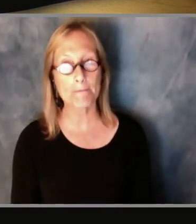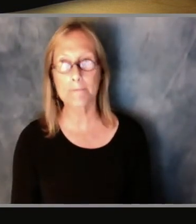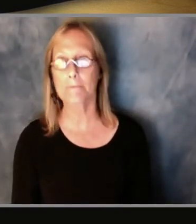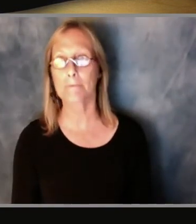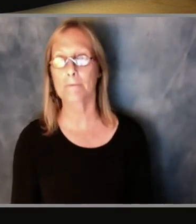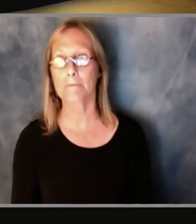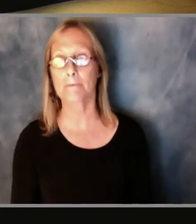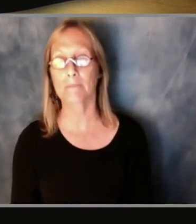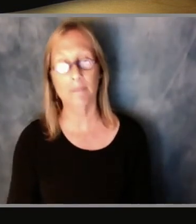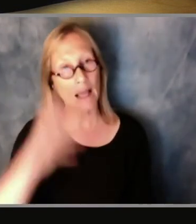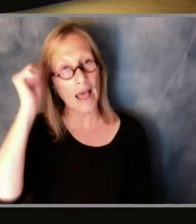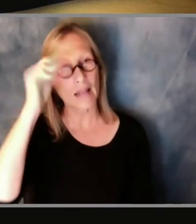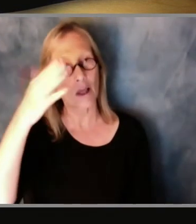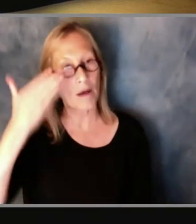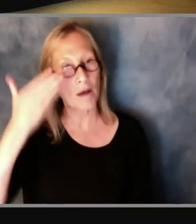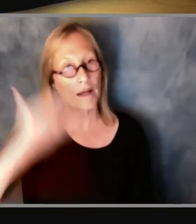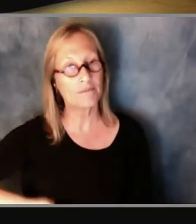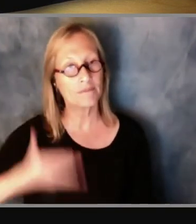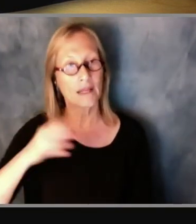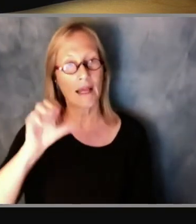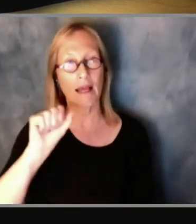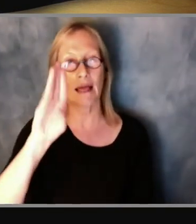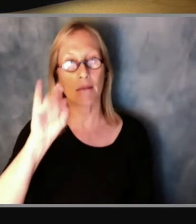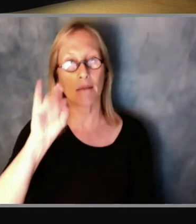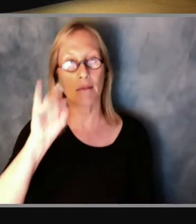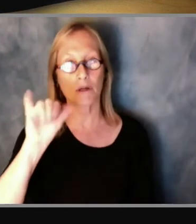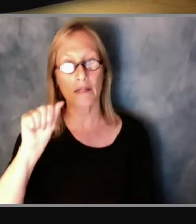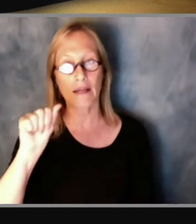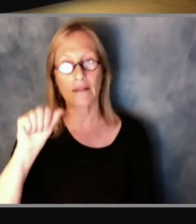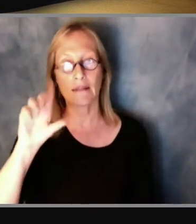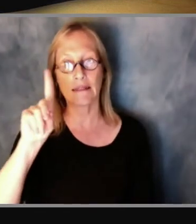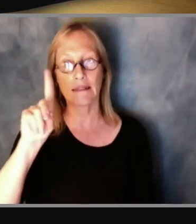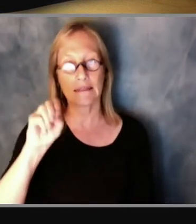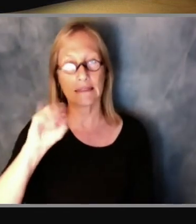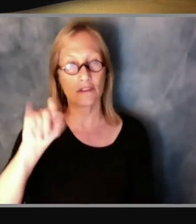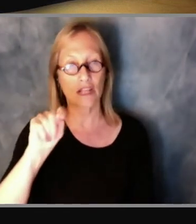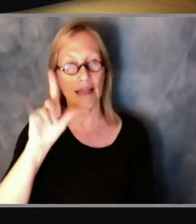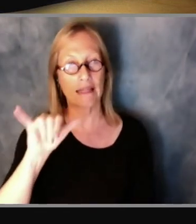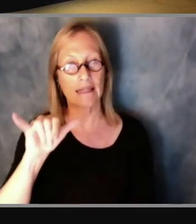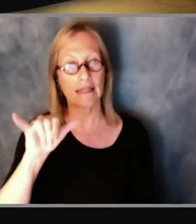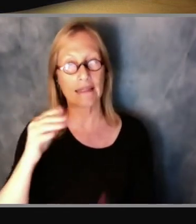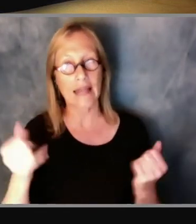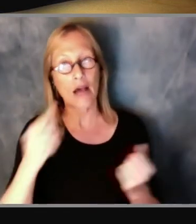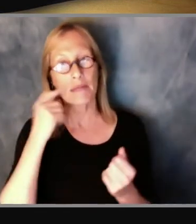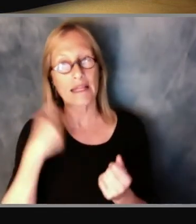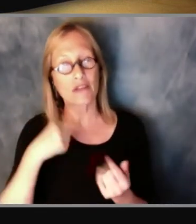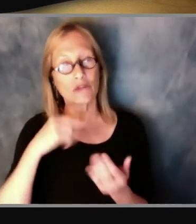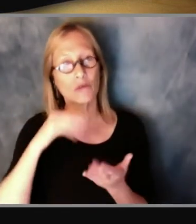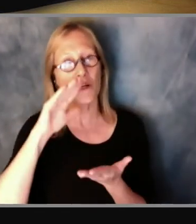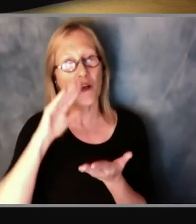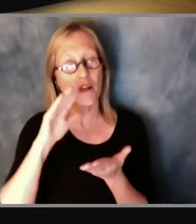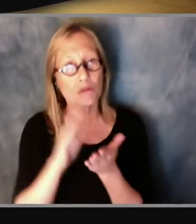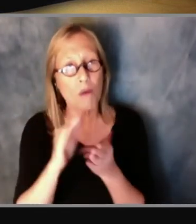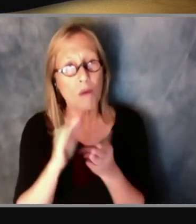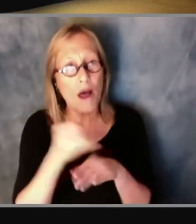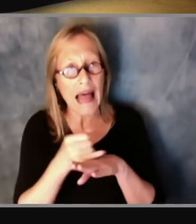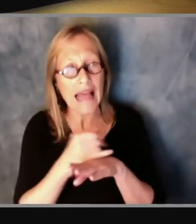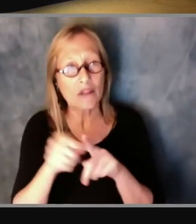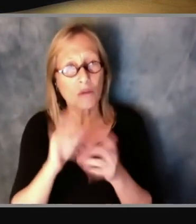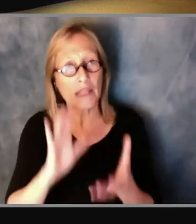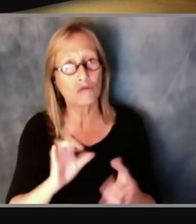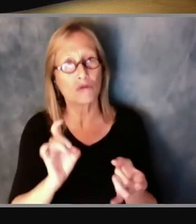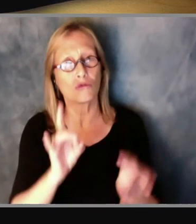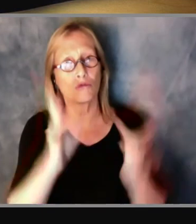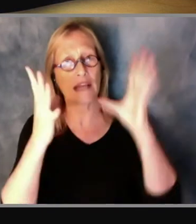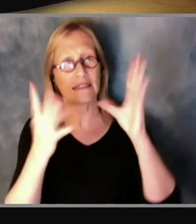Aloha, this is Alberta DeJetley. Because we're such a small island, when crisis happens on this island, we are at a